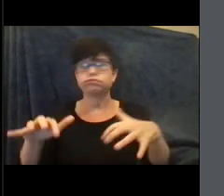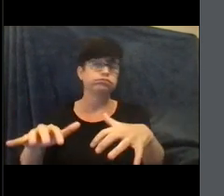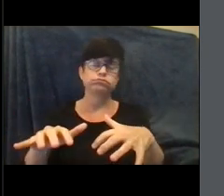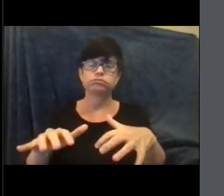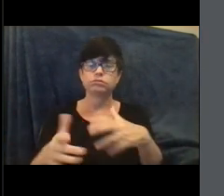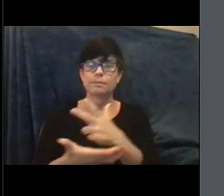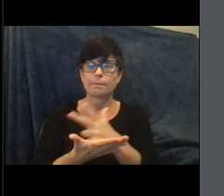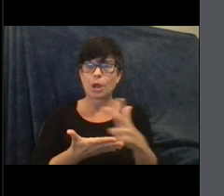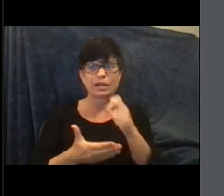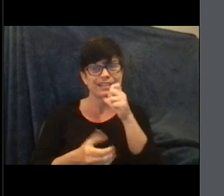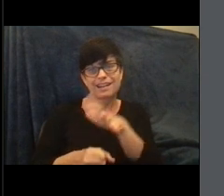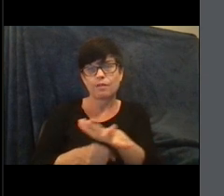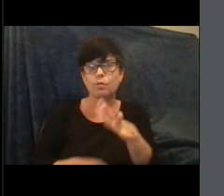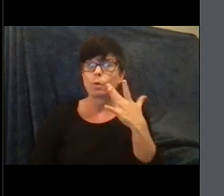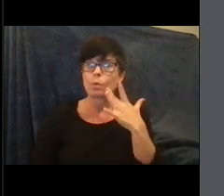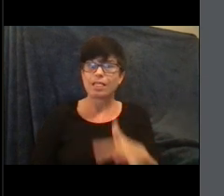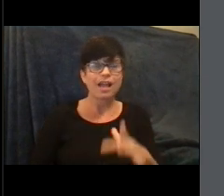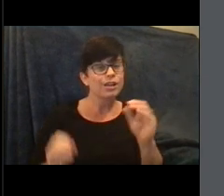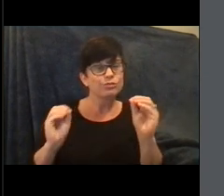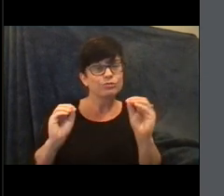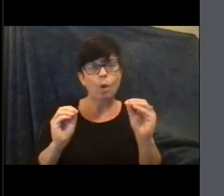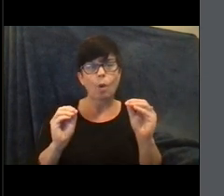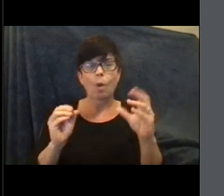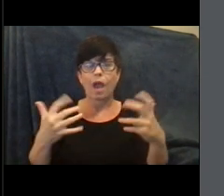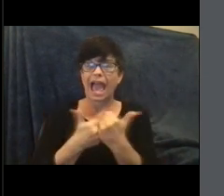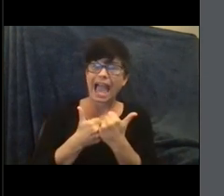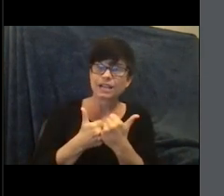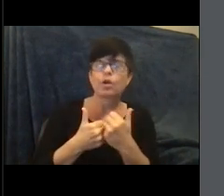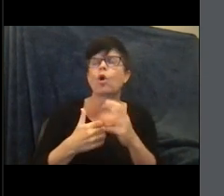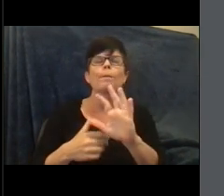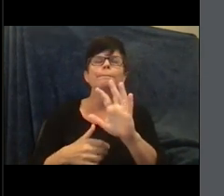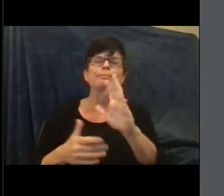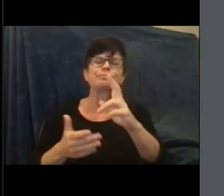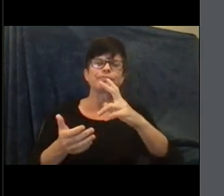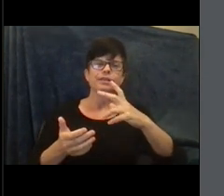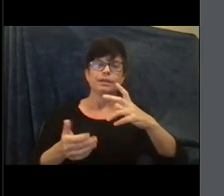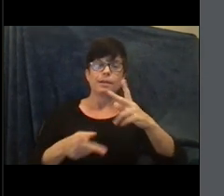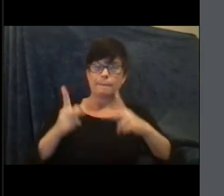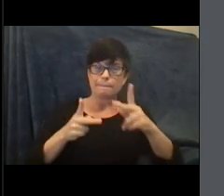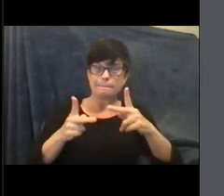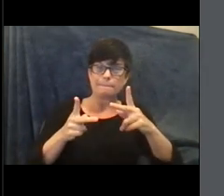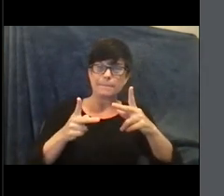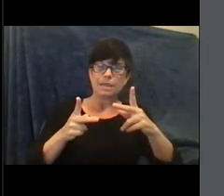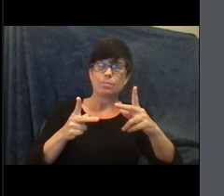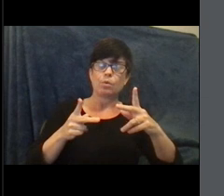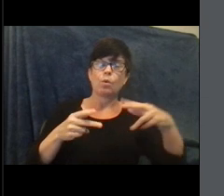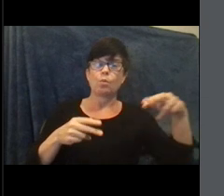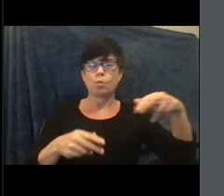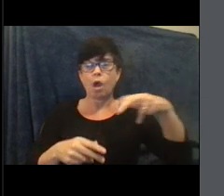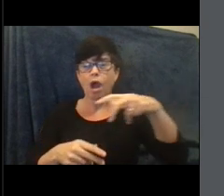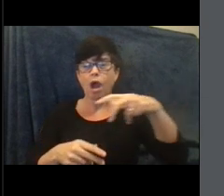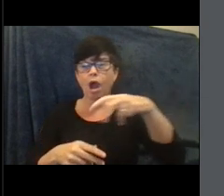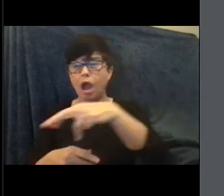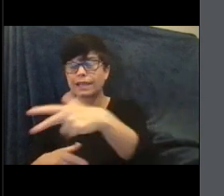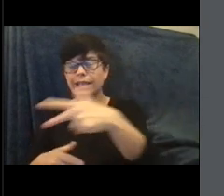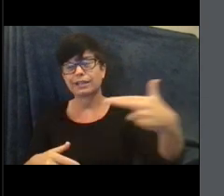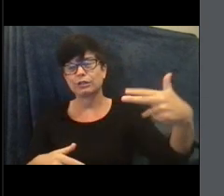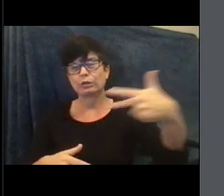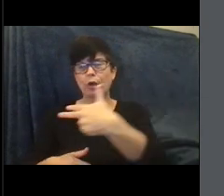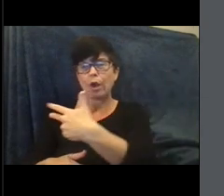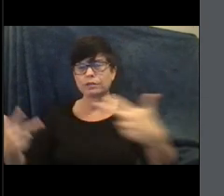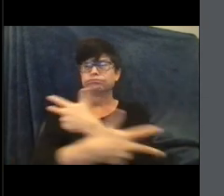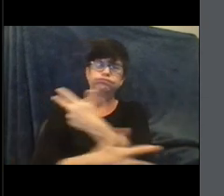we were lucky that nobody got hit in walking through the garage to get to their car, and there were other cars coming in and going out. So